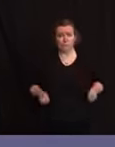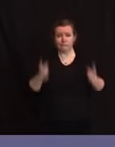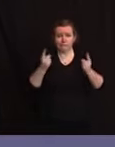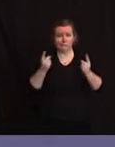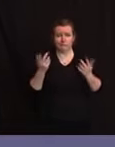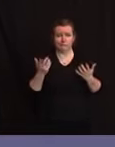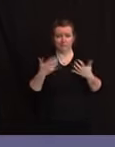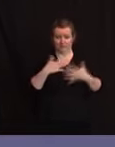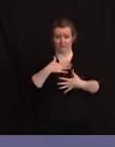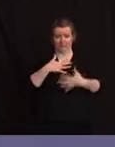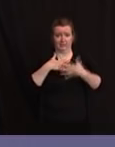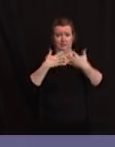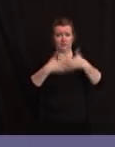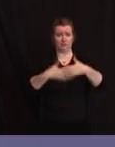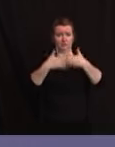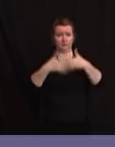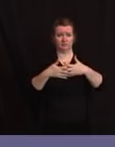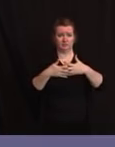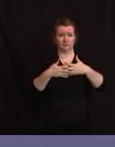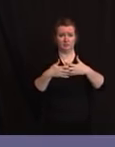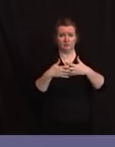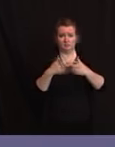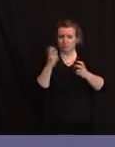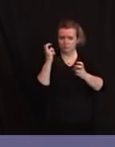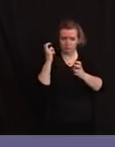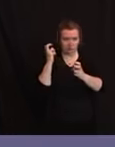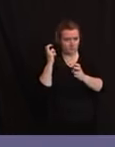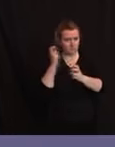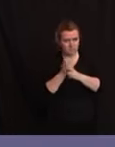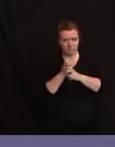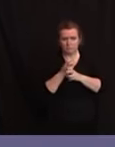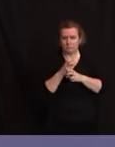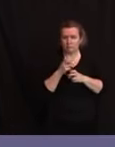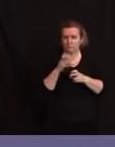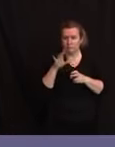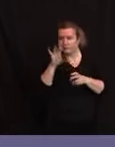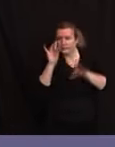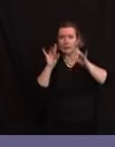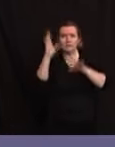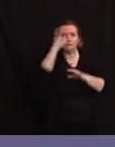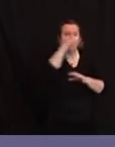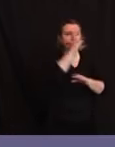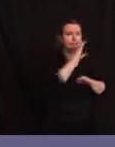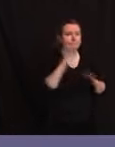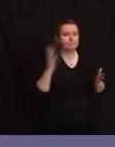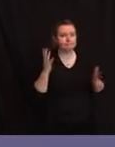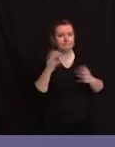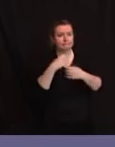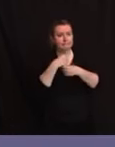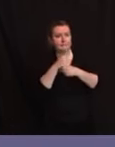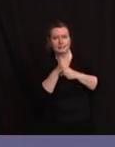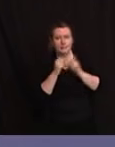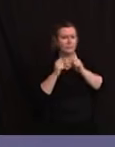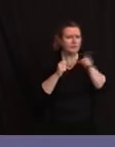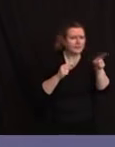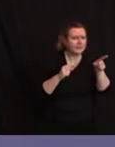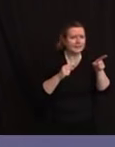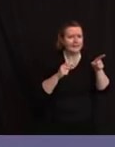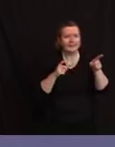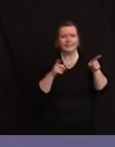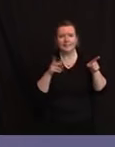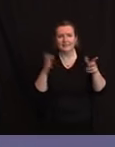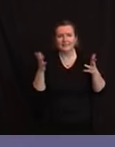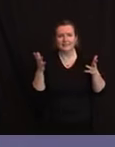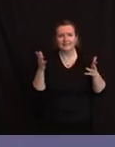Ventilators, on the other hand, have been very frustrating to find a viable commercial or other avenue other than the federal